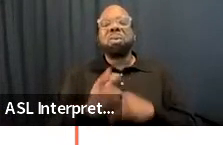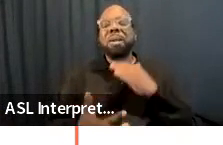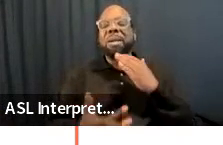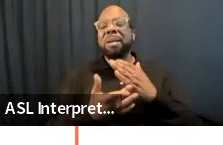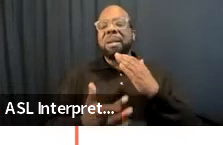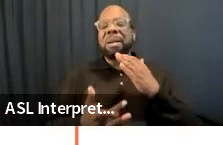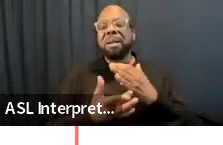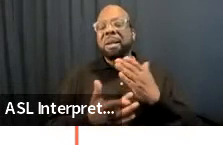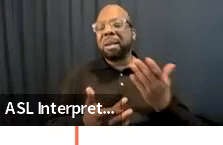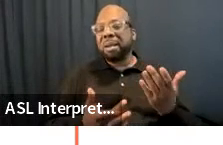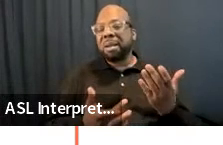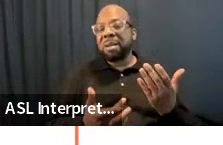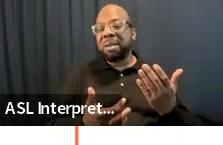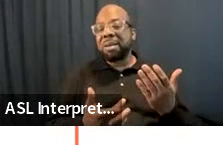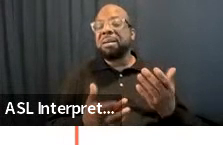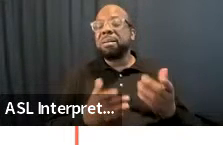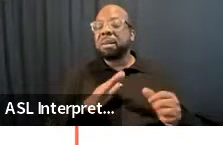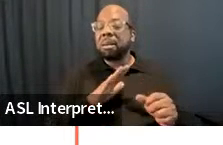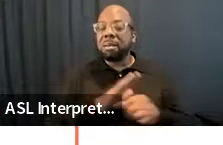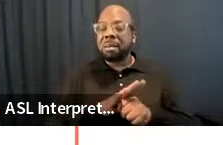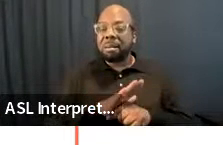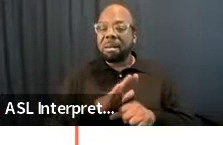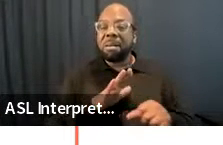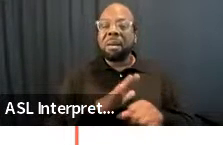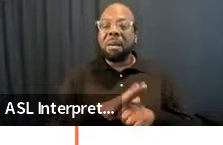is advanced enough